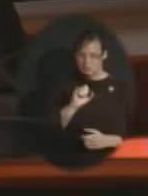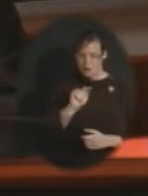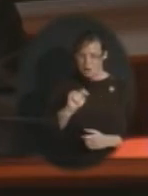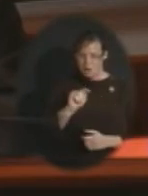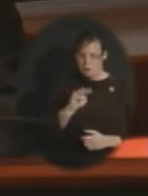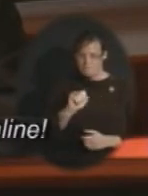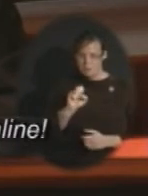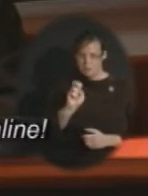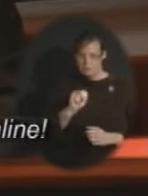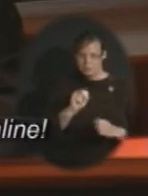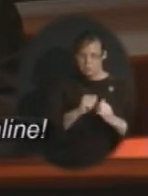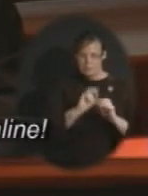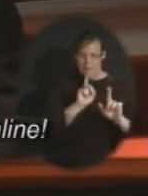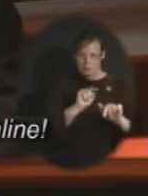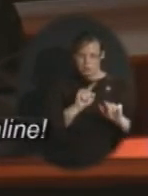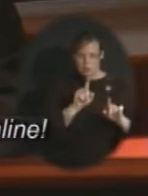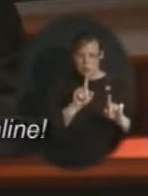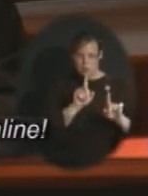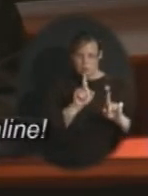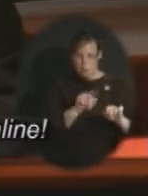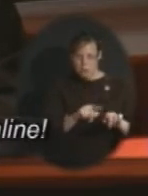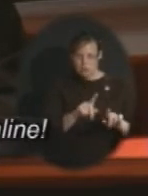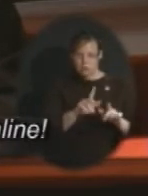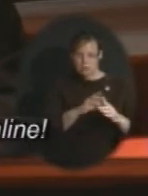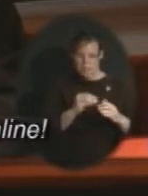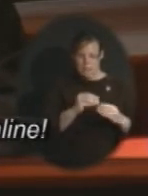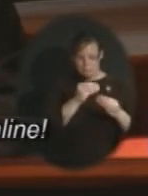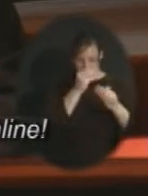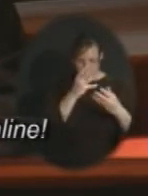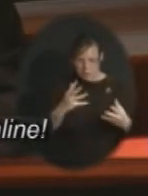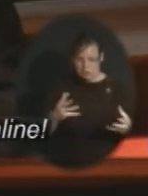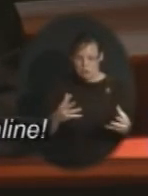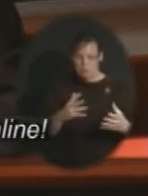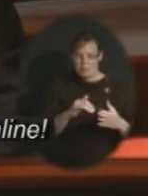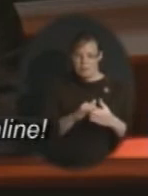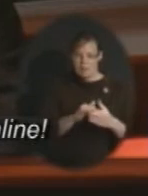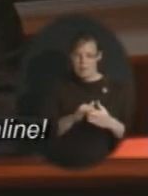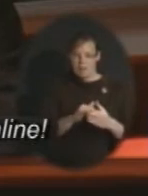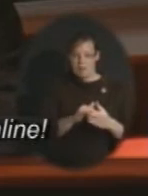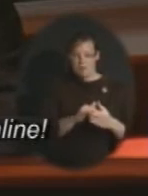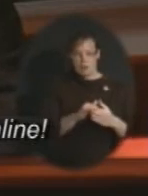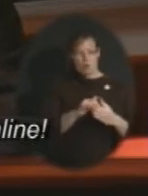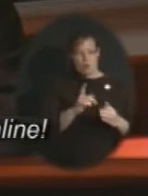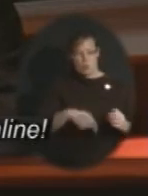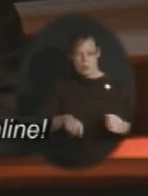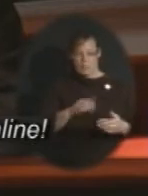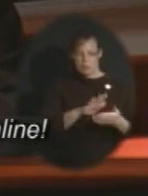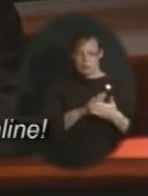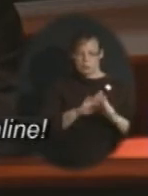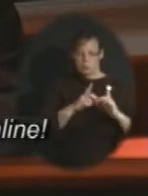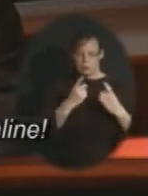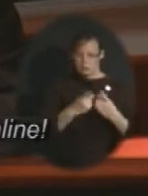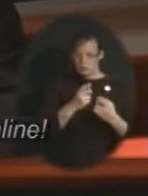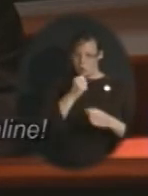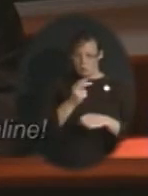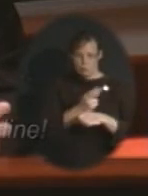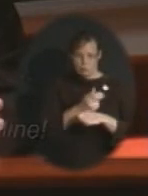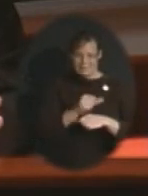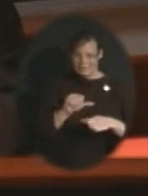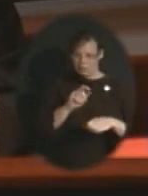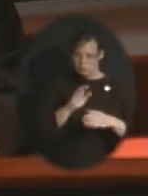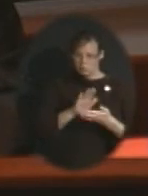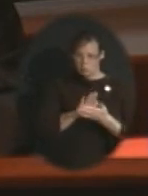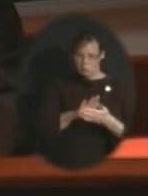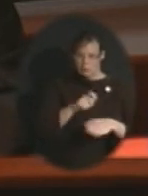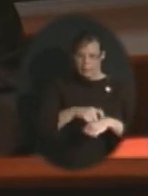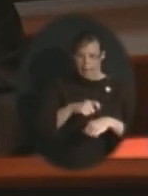also in terms of answering questions and putting the information out there, that we as a school district do not use any school